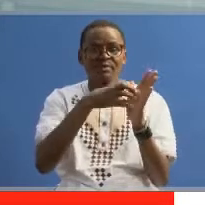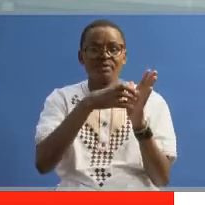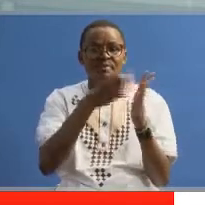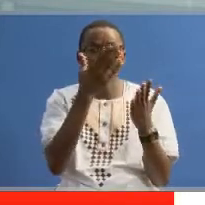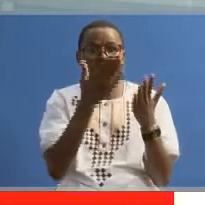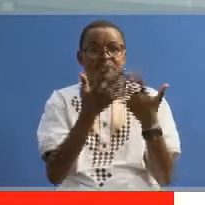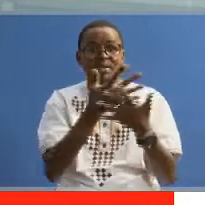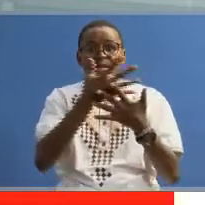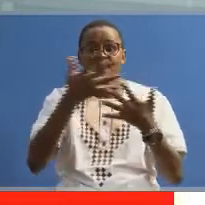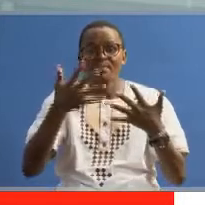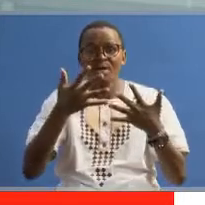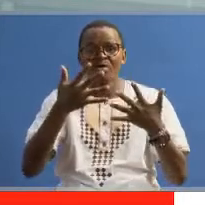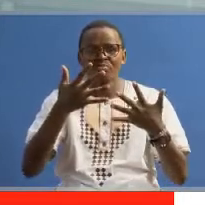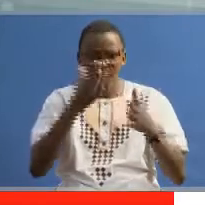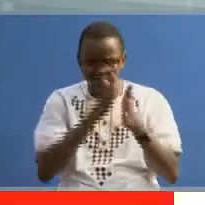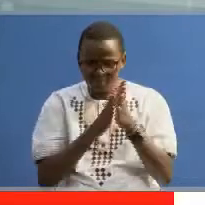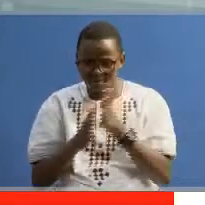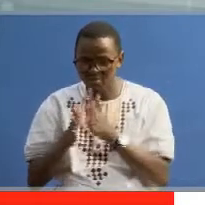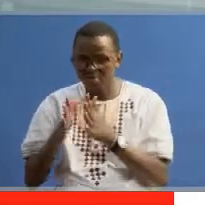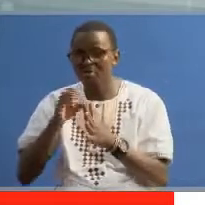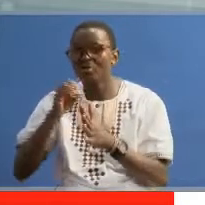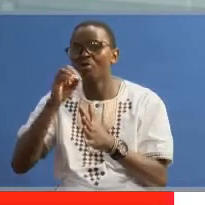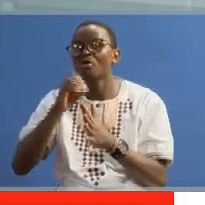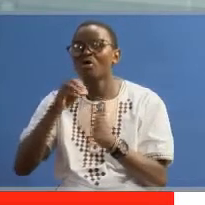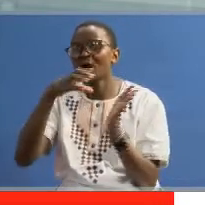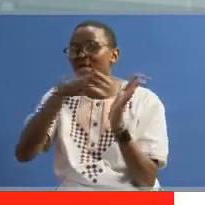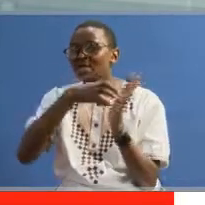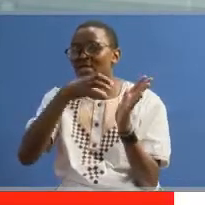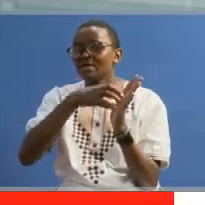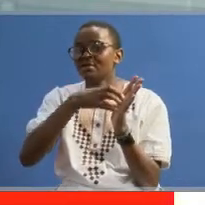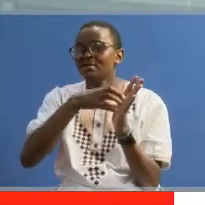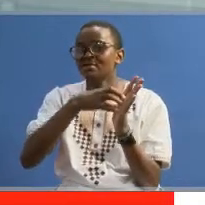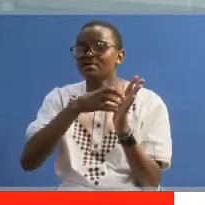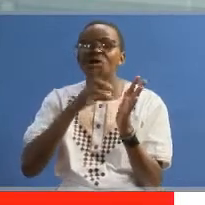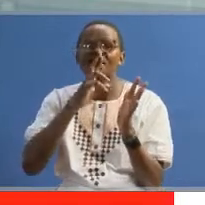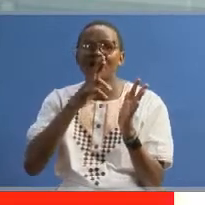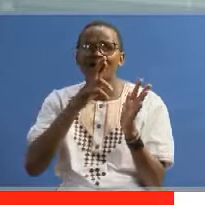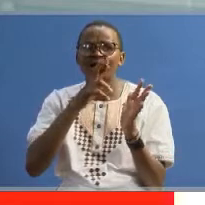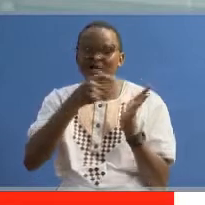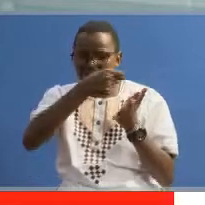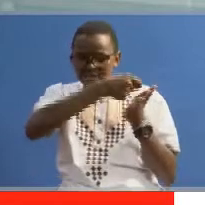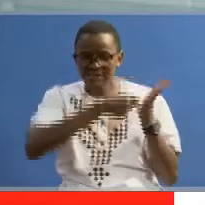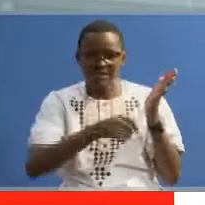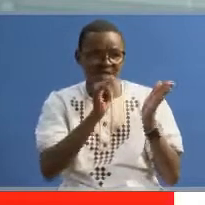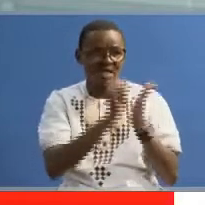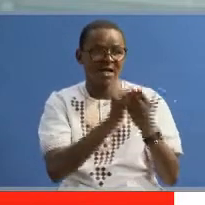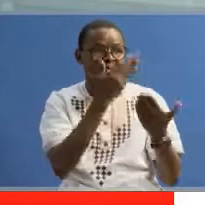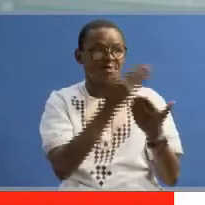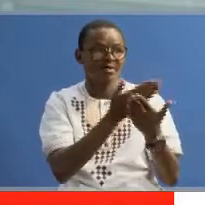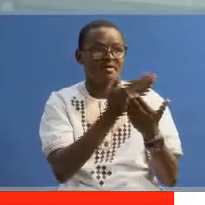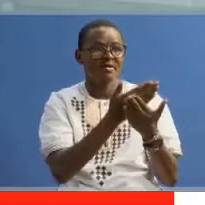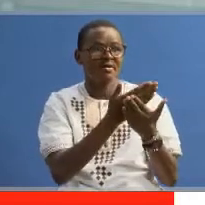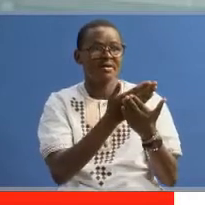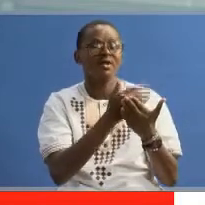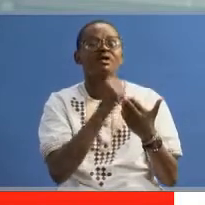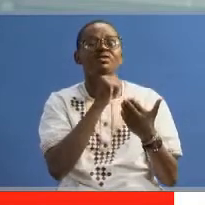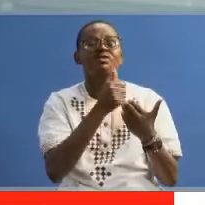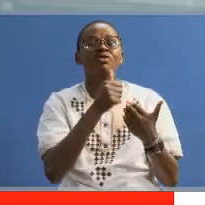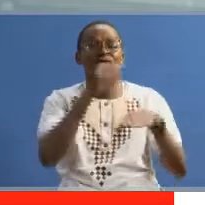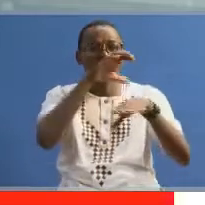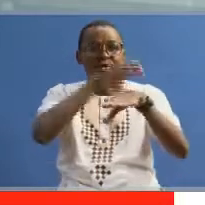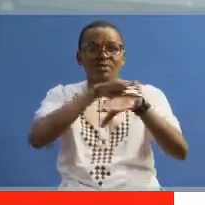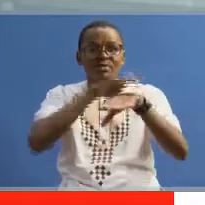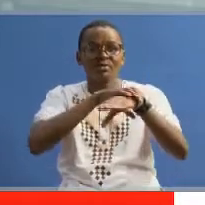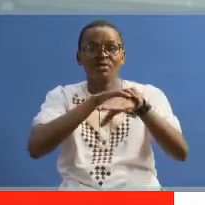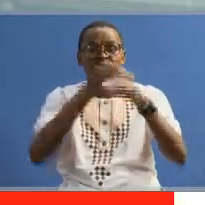either something being planted or a situation where there are allegations that cannot be proved and it doesn't even get to